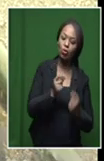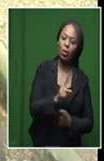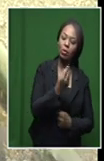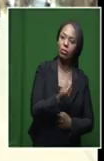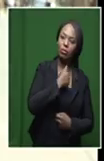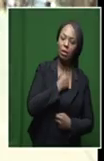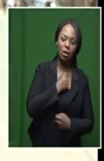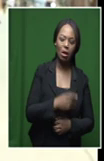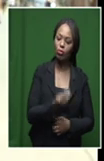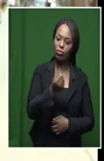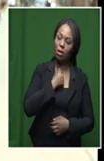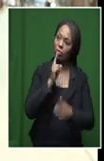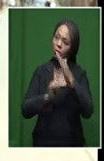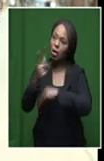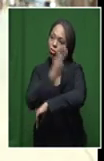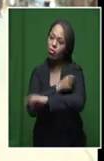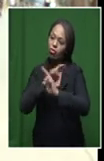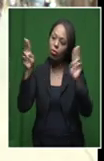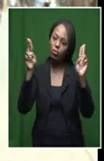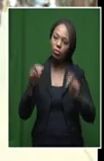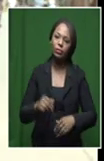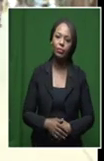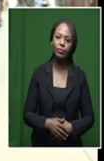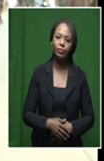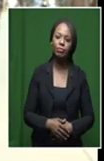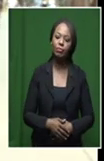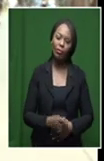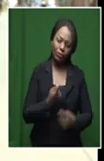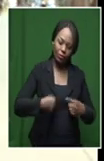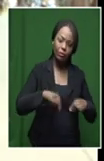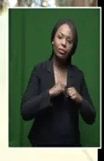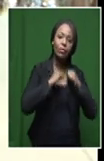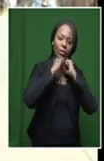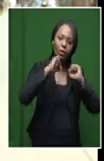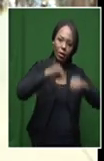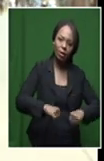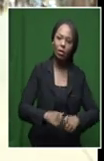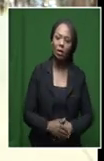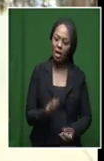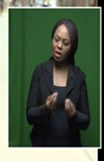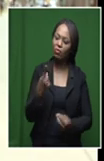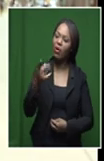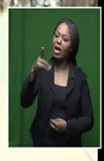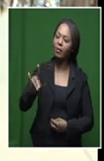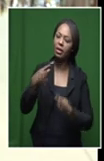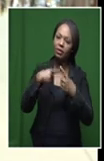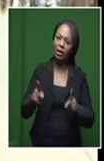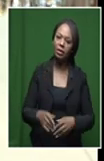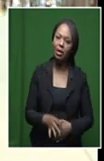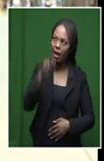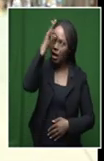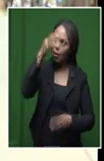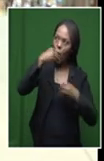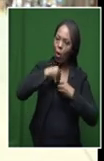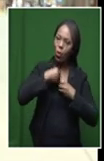azaye ayohlaba. I feel ukuthi they must get our consent. Those are not the kids of the animals. The government doesn't own our kids.